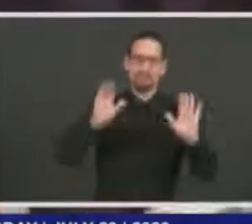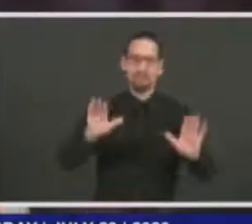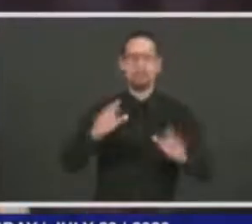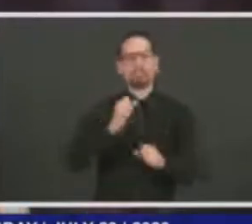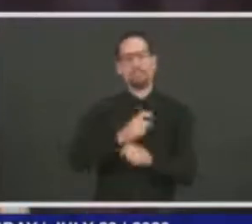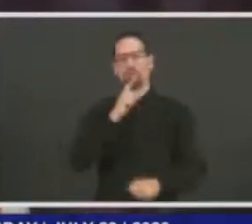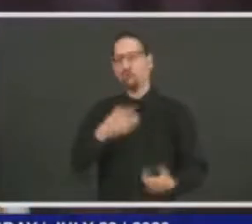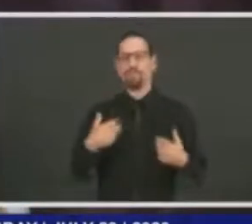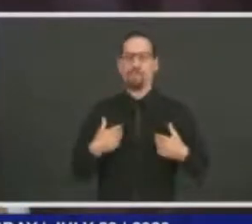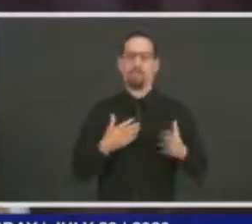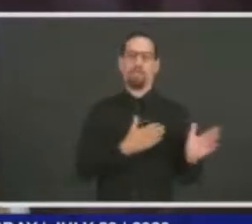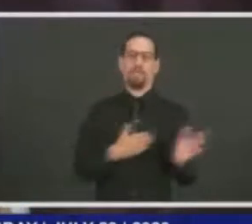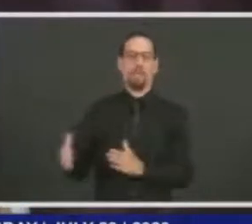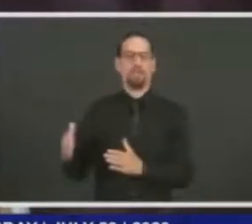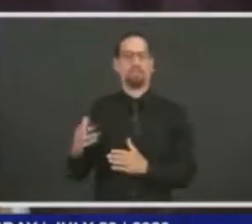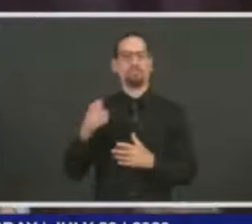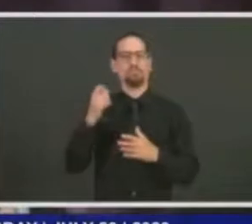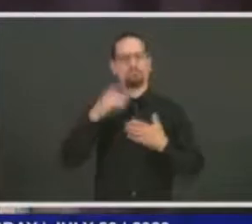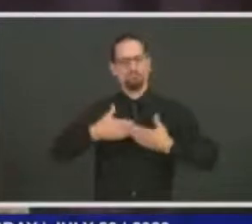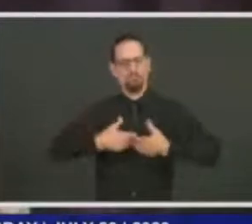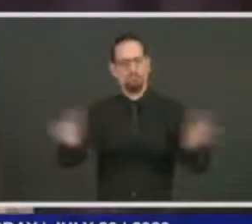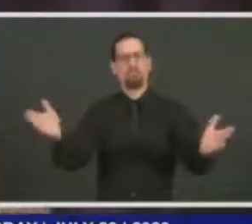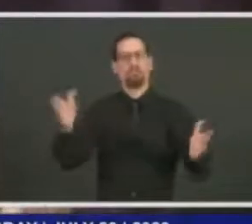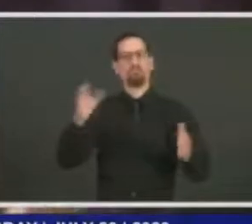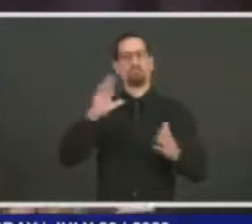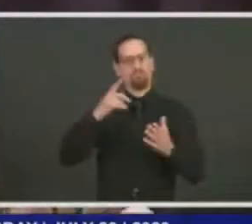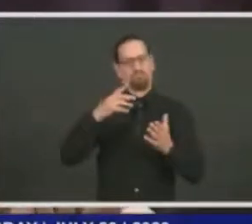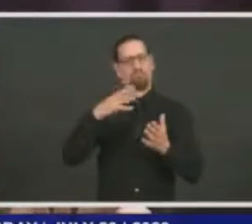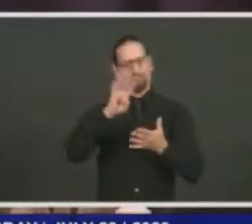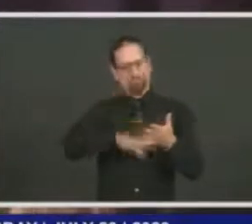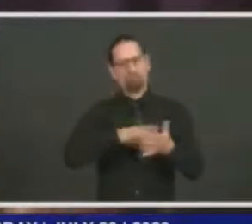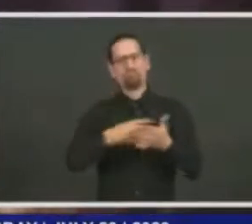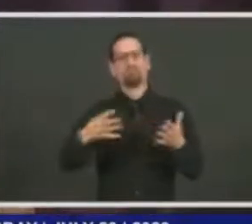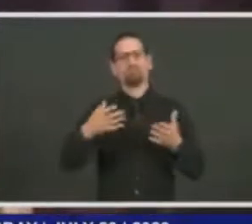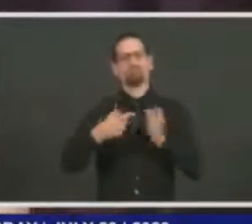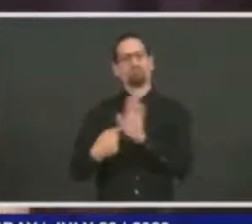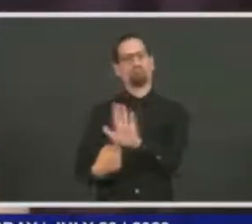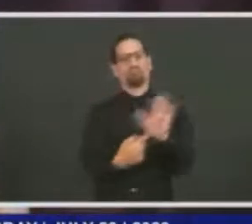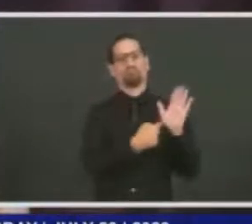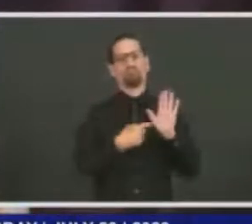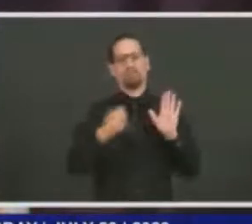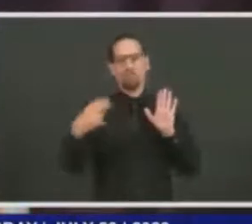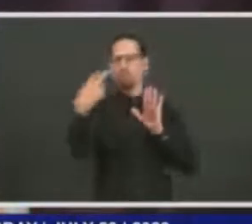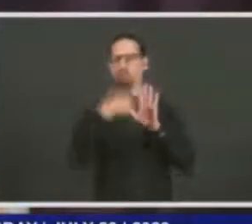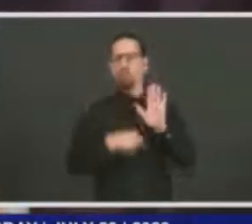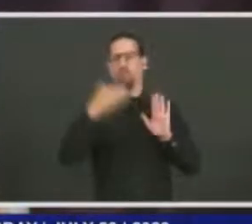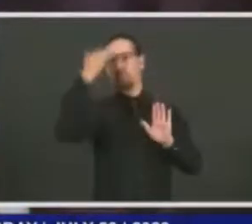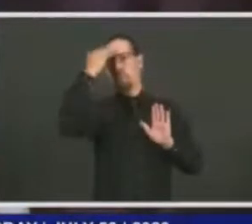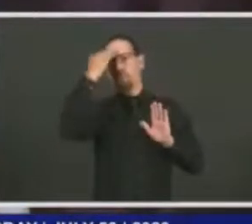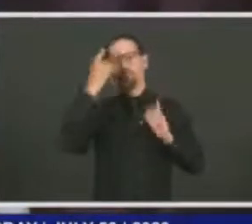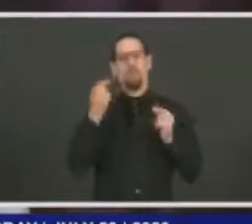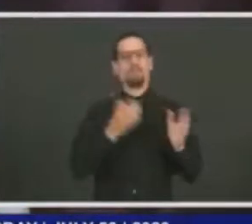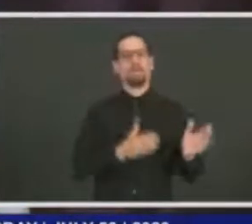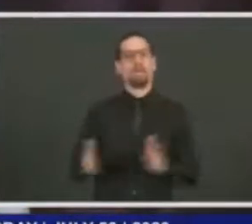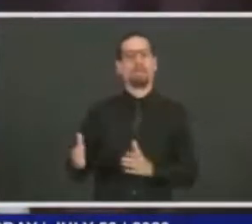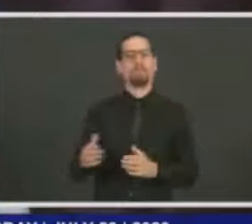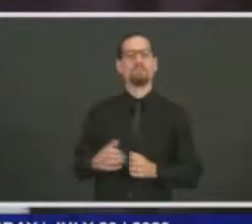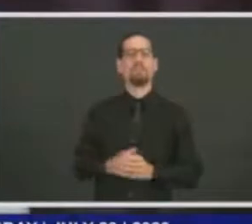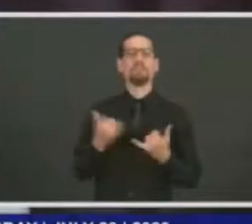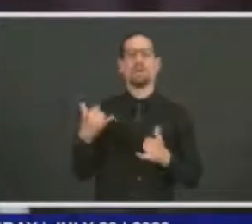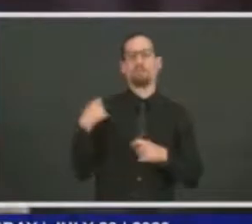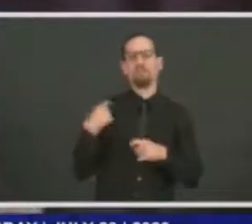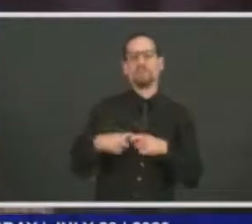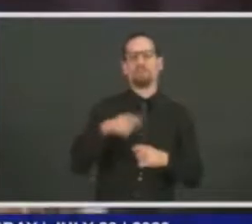that the governor just outlined. Para nosotros, las últimas 2 semanas, el Departamento de Educación y de Salud están trabajando juntos